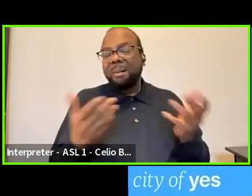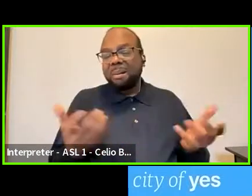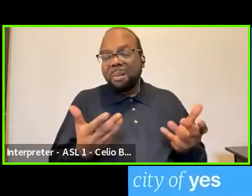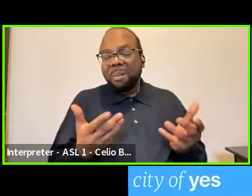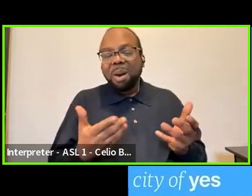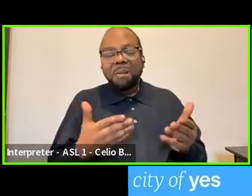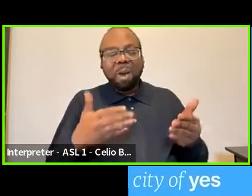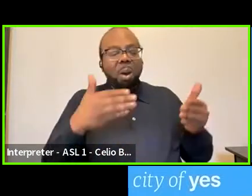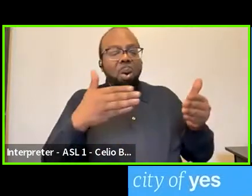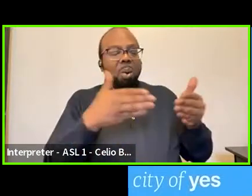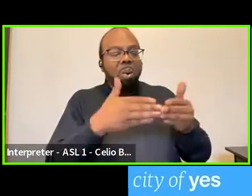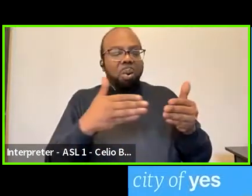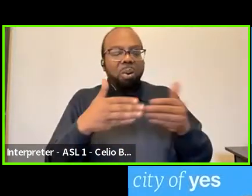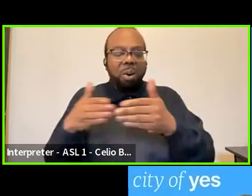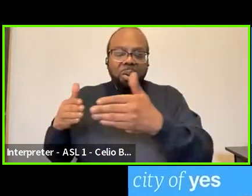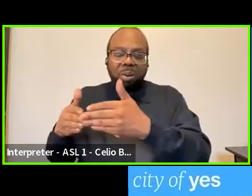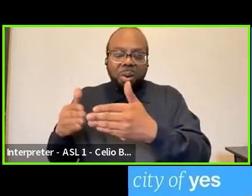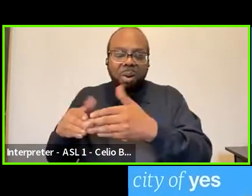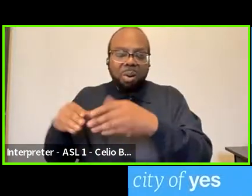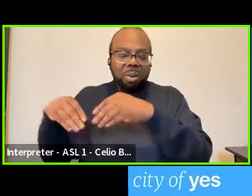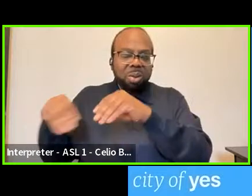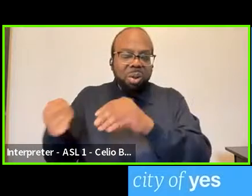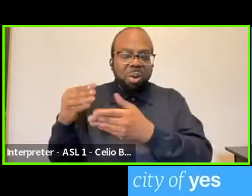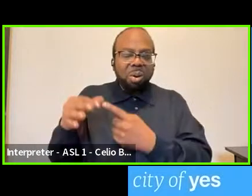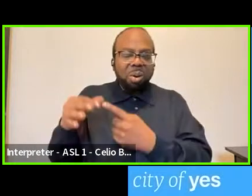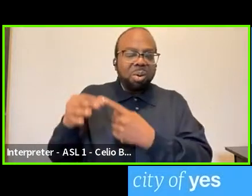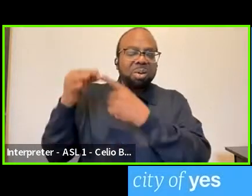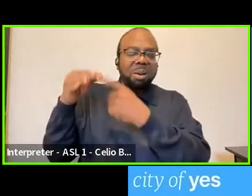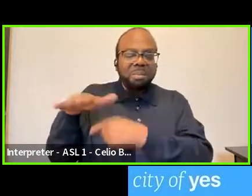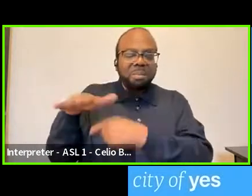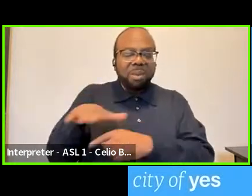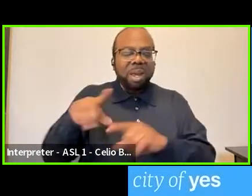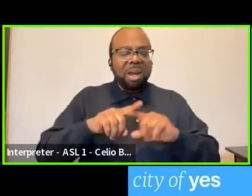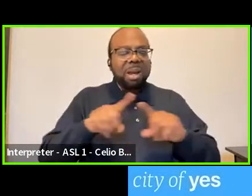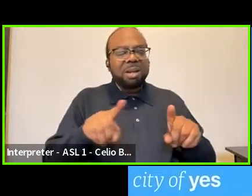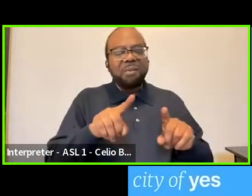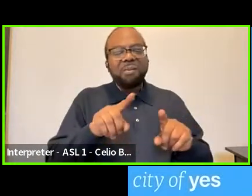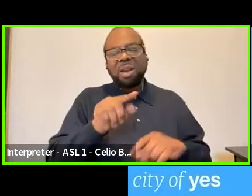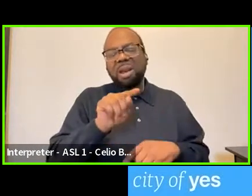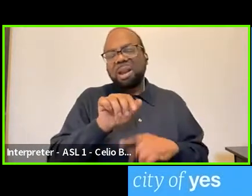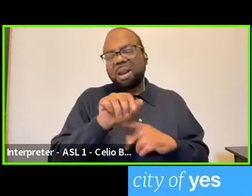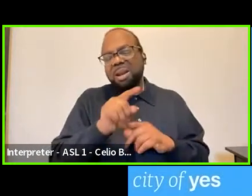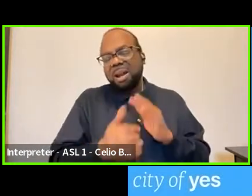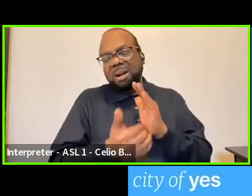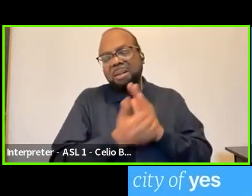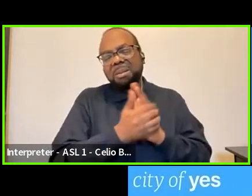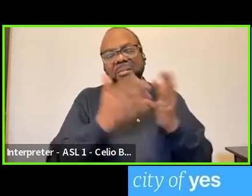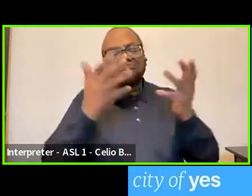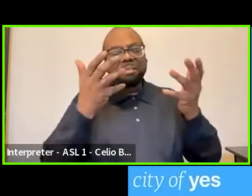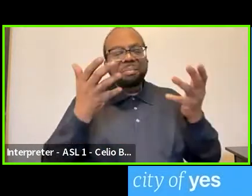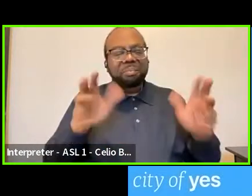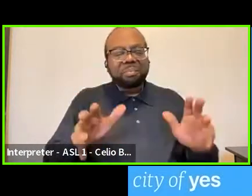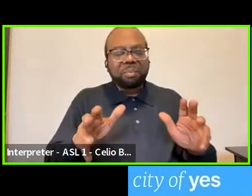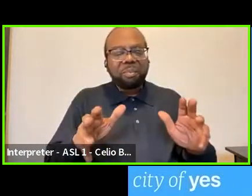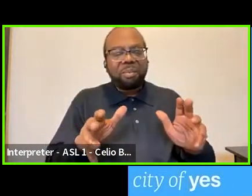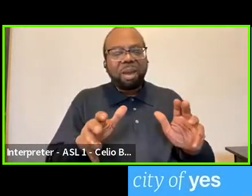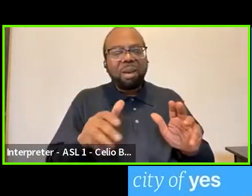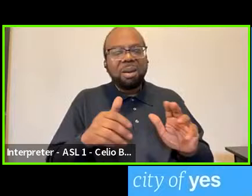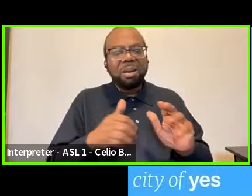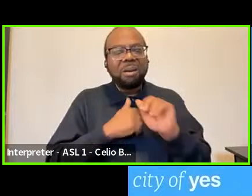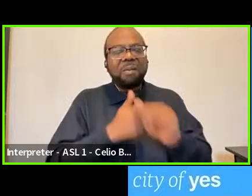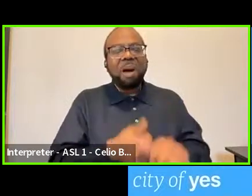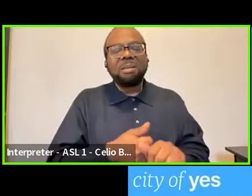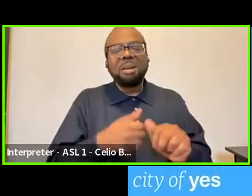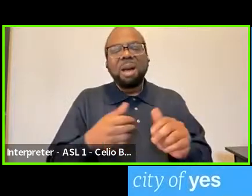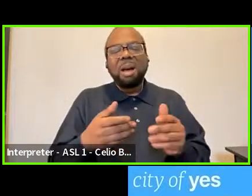corner stores on certain sites. But that's part of a different text amendment than this one. One that has already been under the public review process.